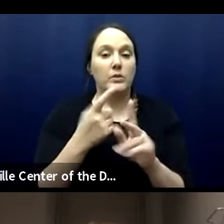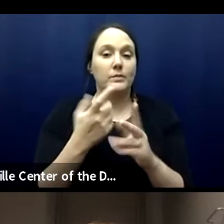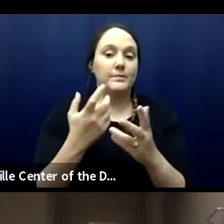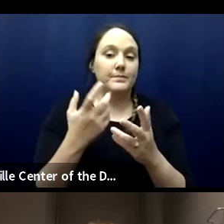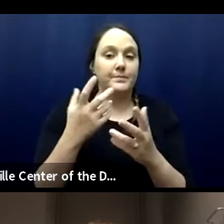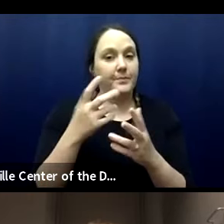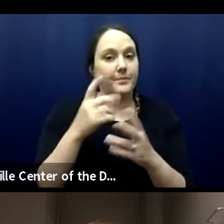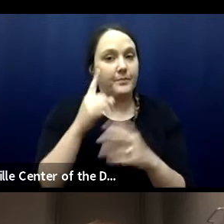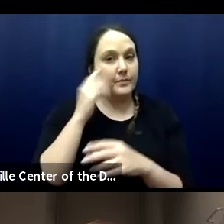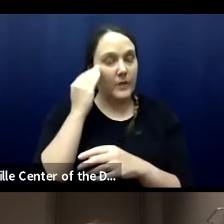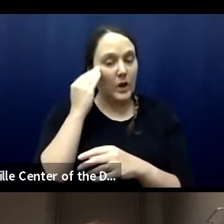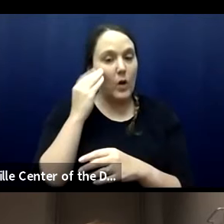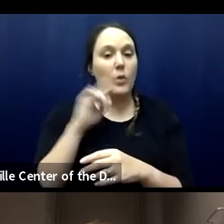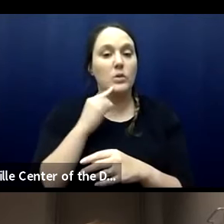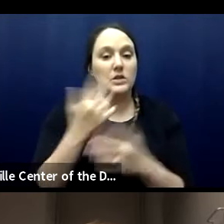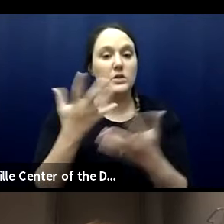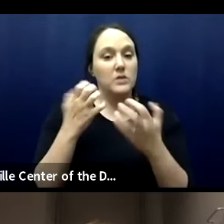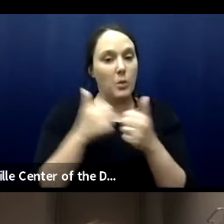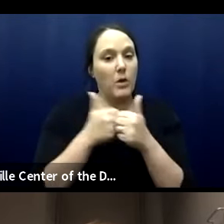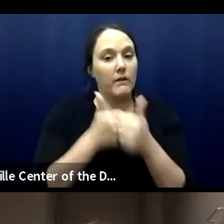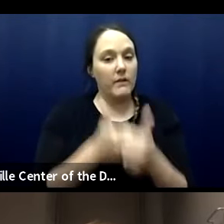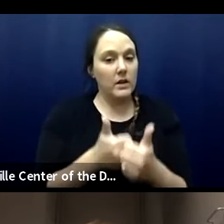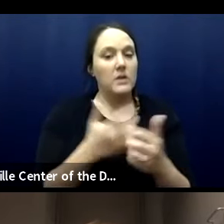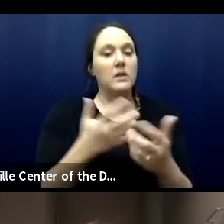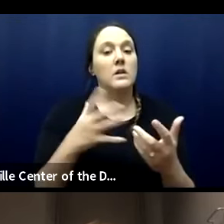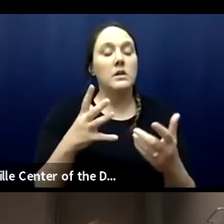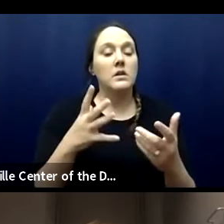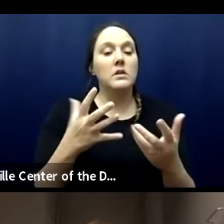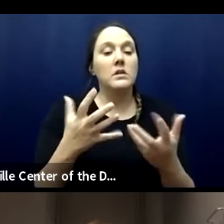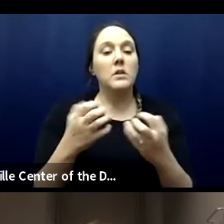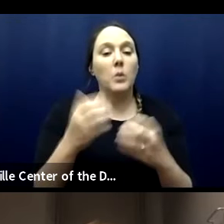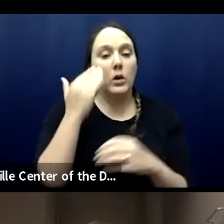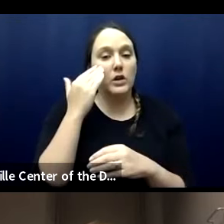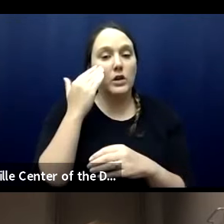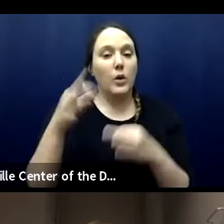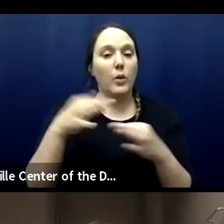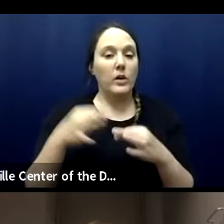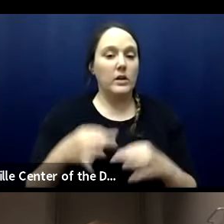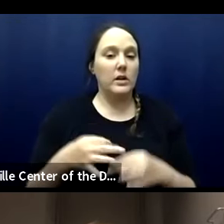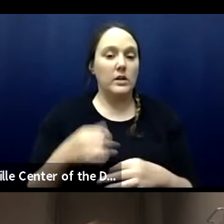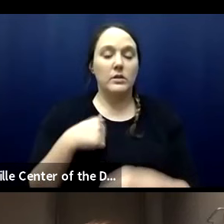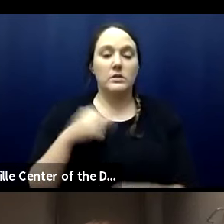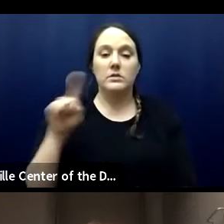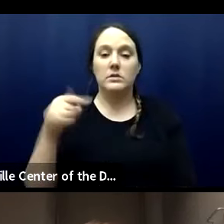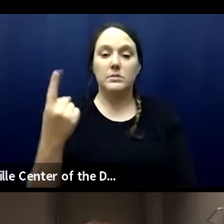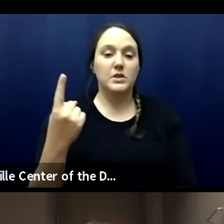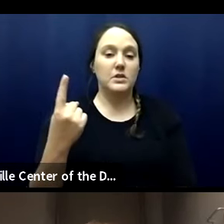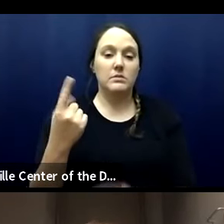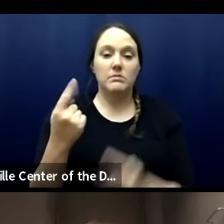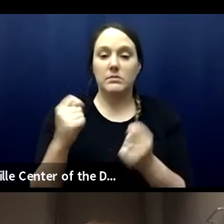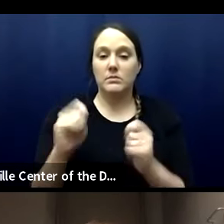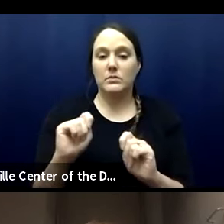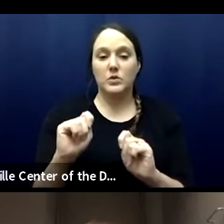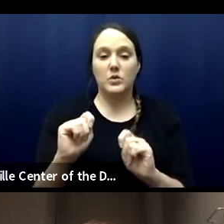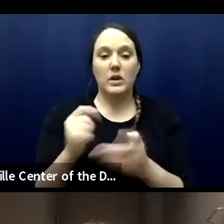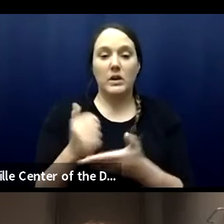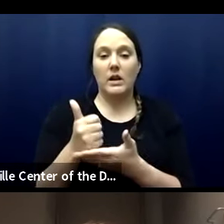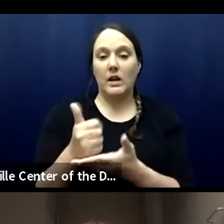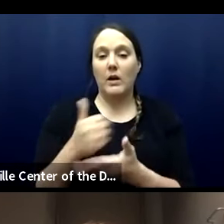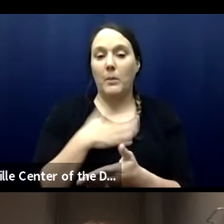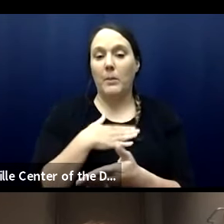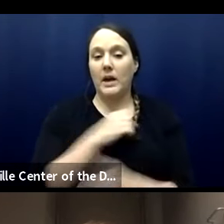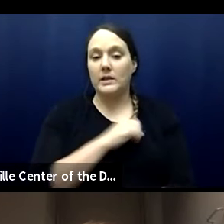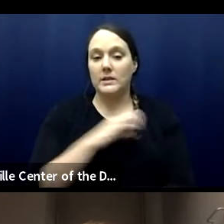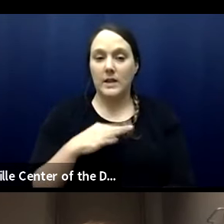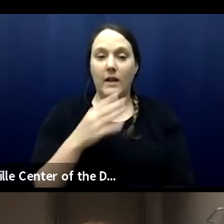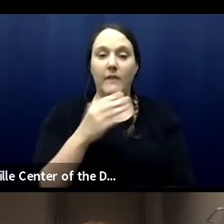They're going to want to comply. They're going to want to know the details. I'm just trying to help out my staff and the mayor's